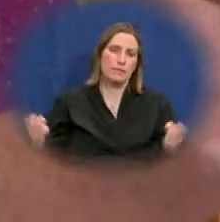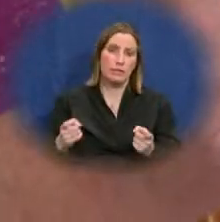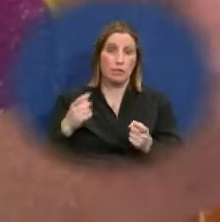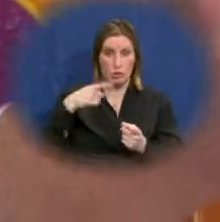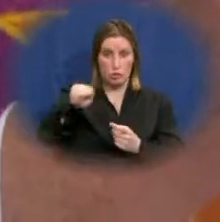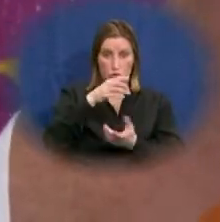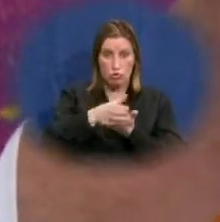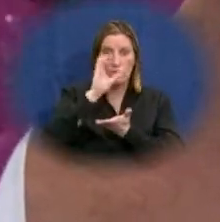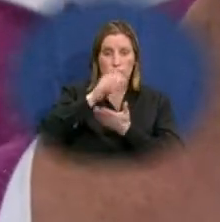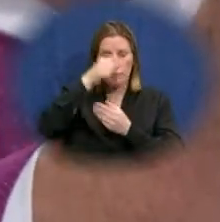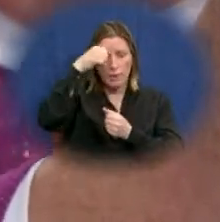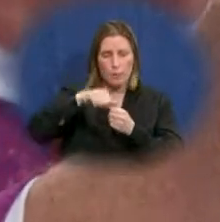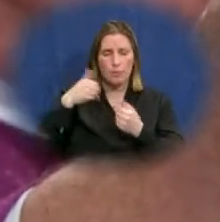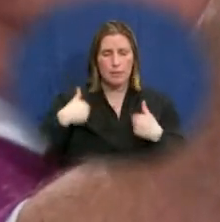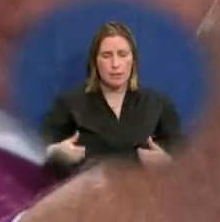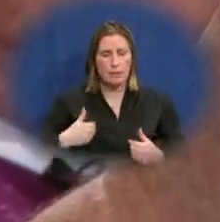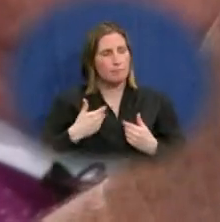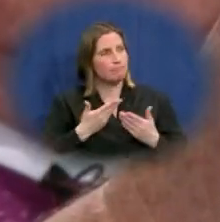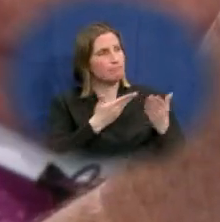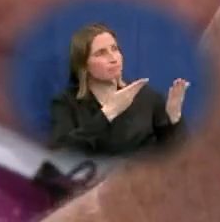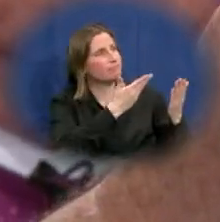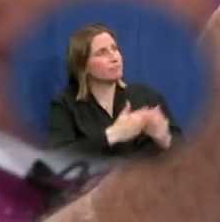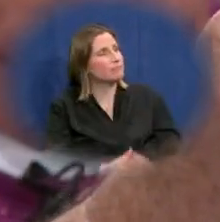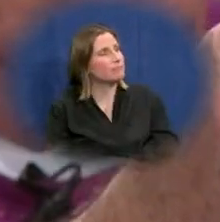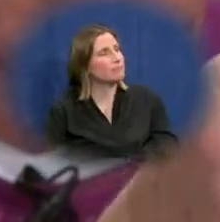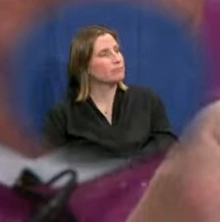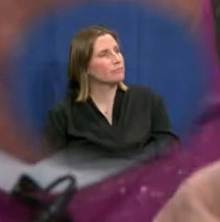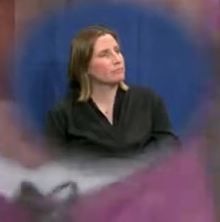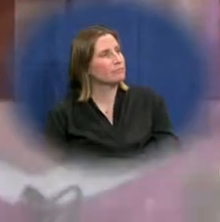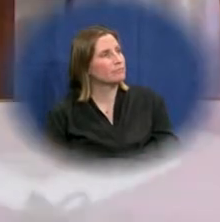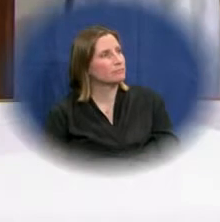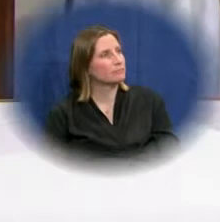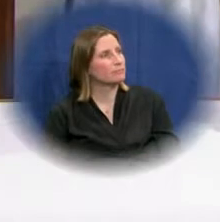sins. Do this in memory of me."